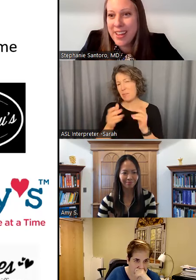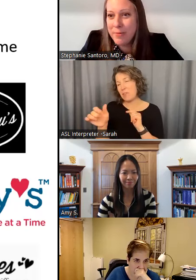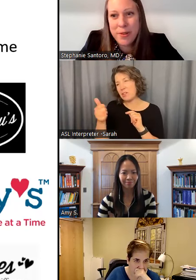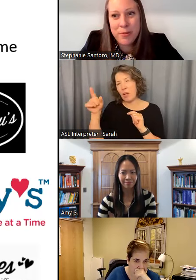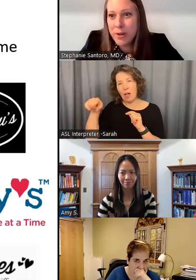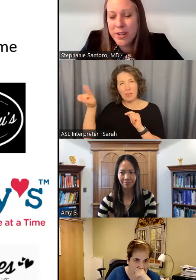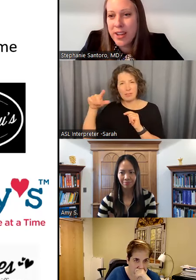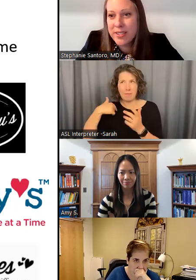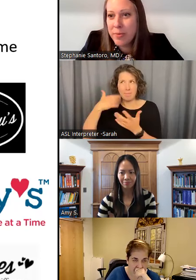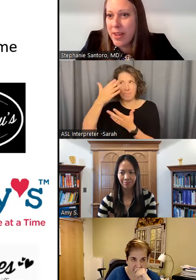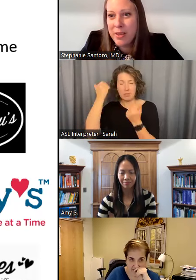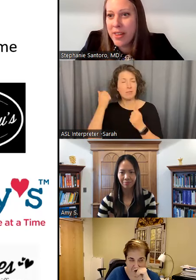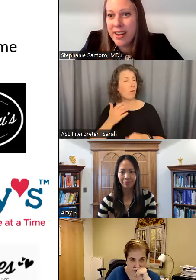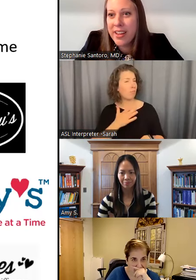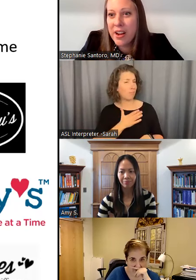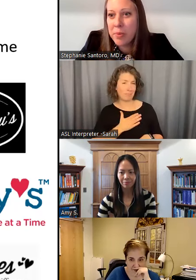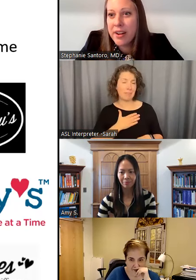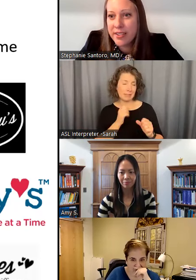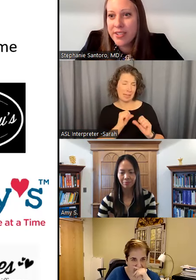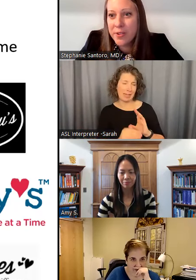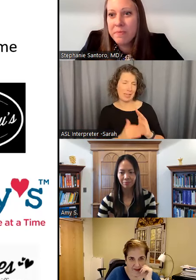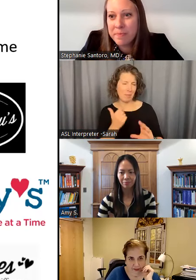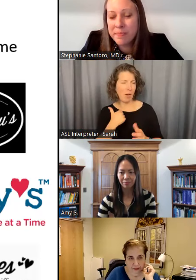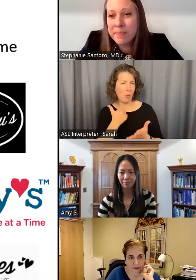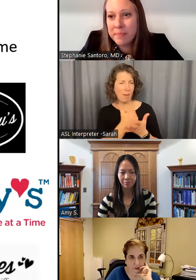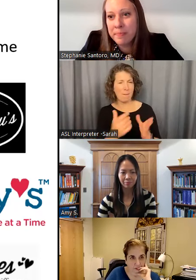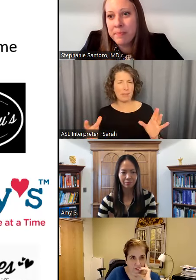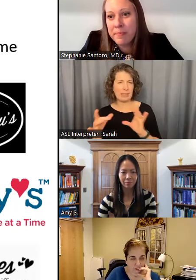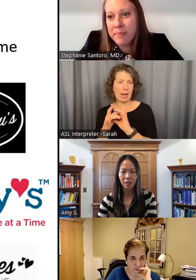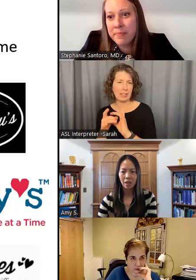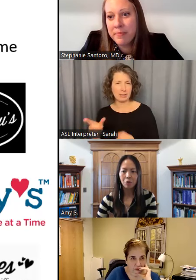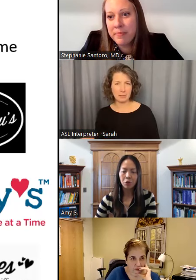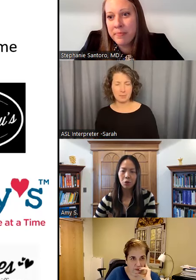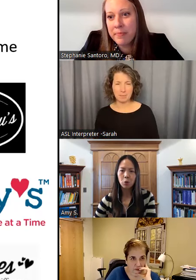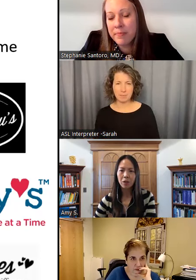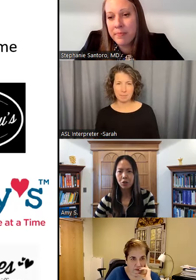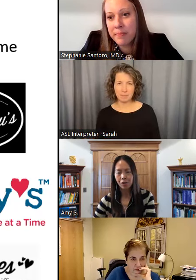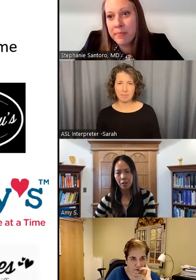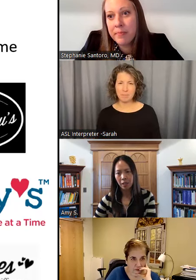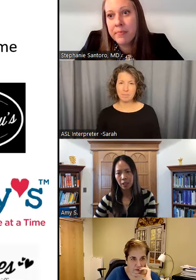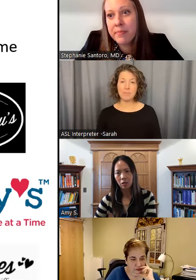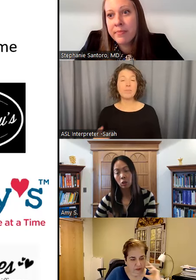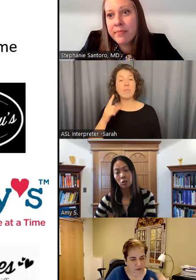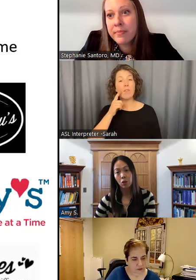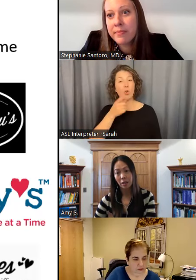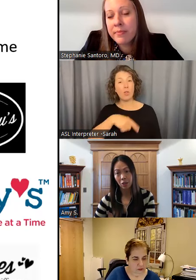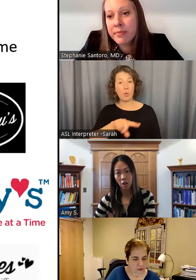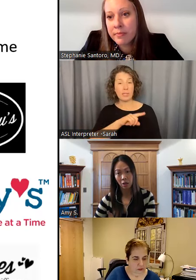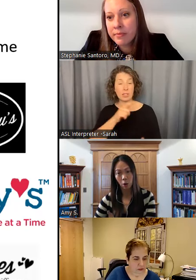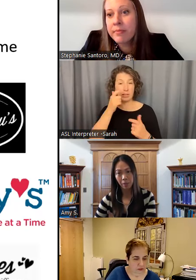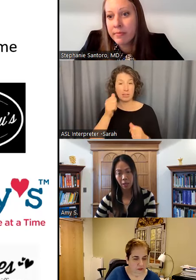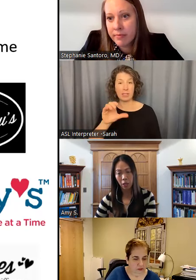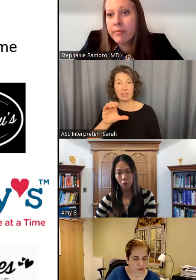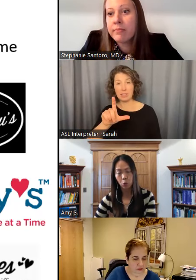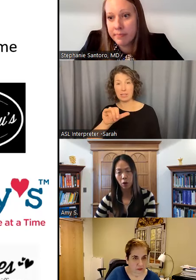So again, feel free to reach out to me by email and I can help connect you. And for those who are interested, the